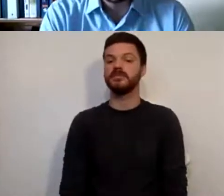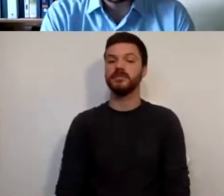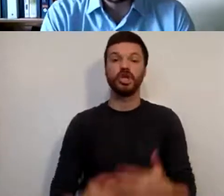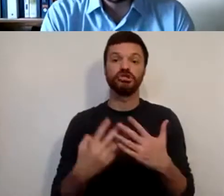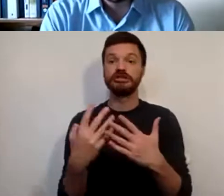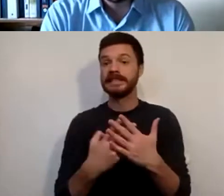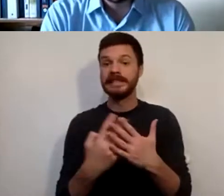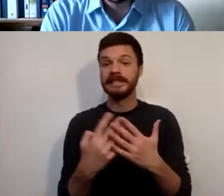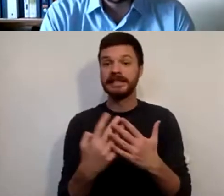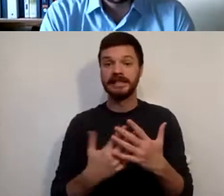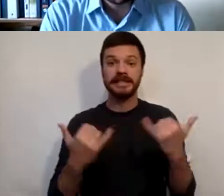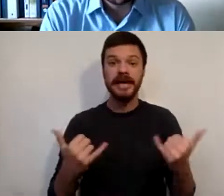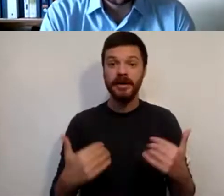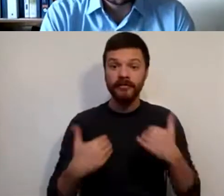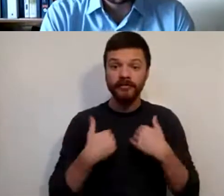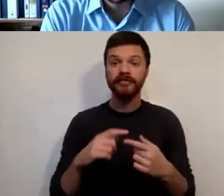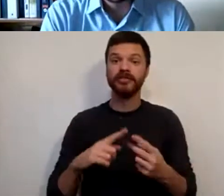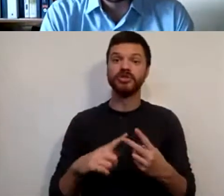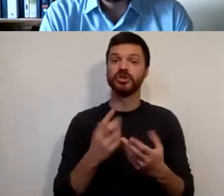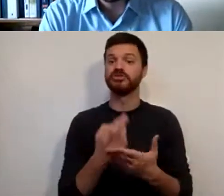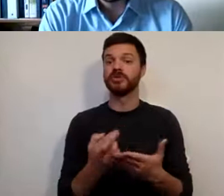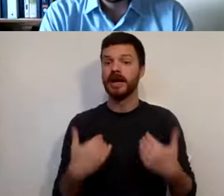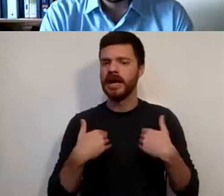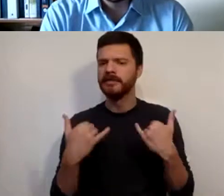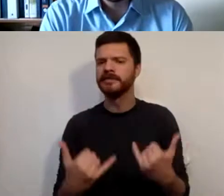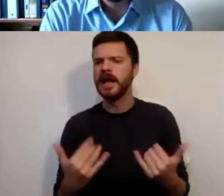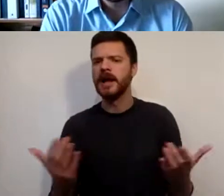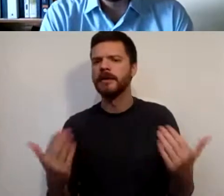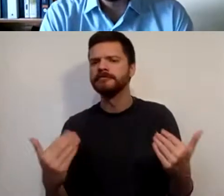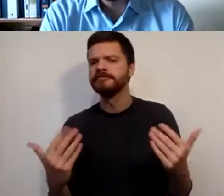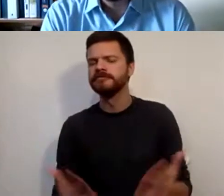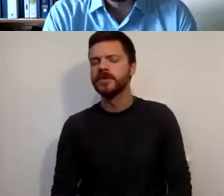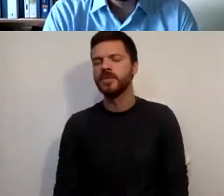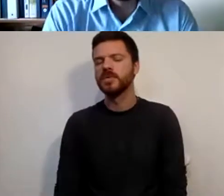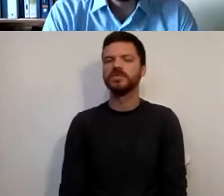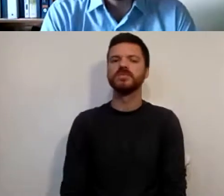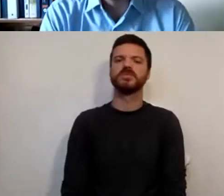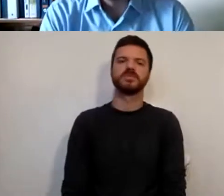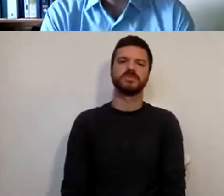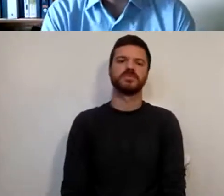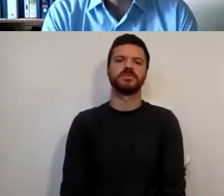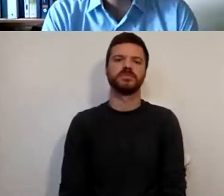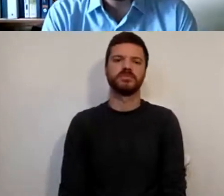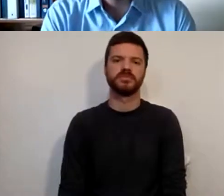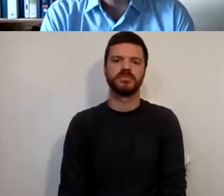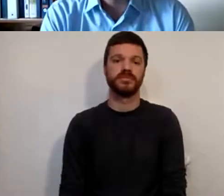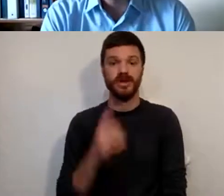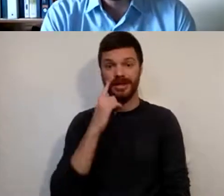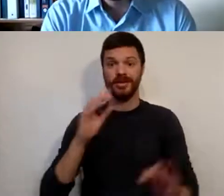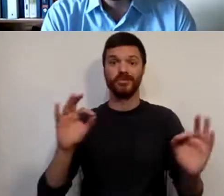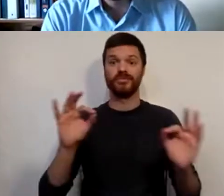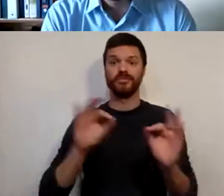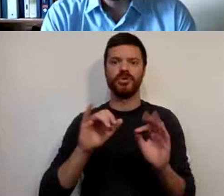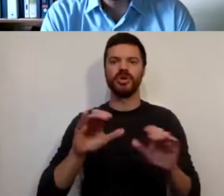what's available by way of resources. So, some work that'll need to be done that I think would be important at the front end